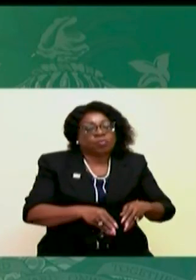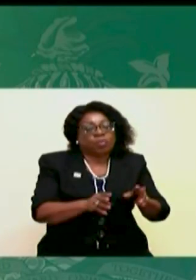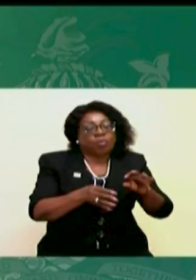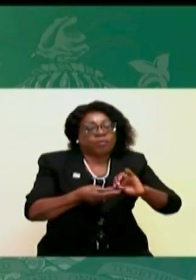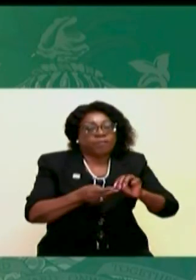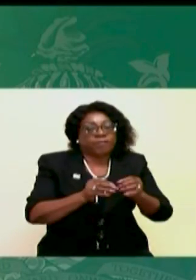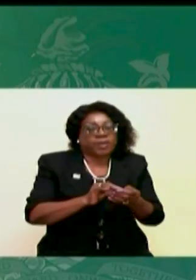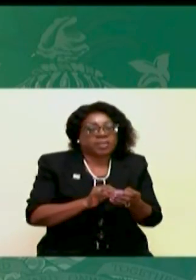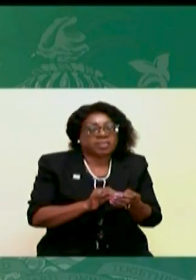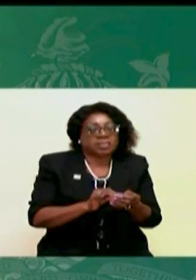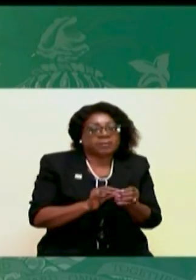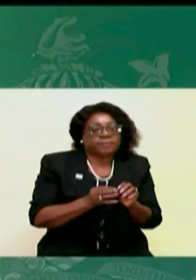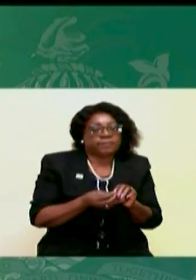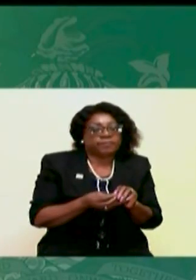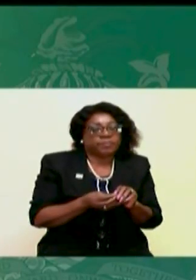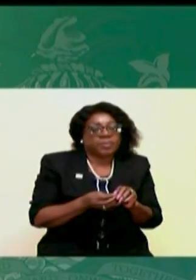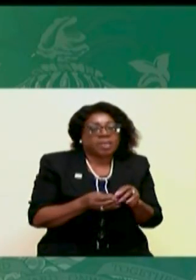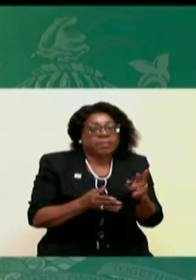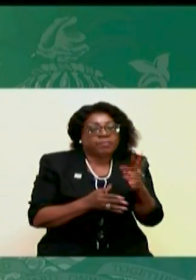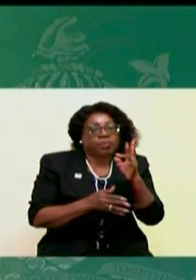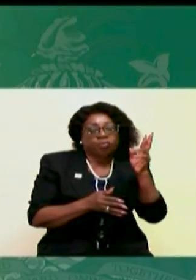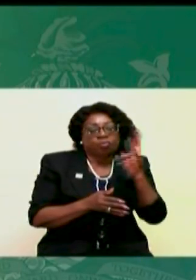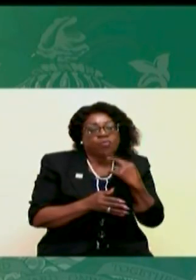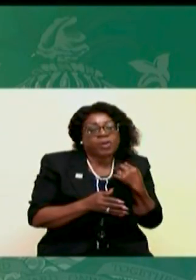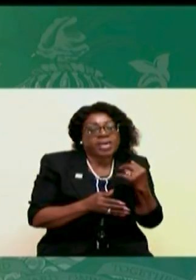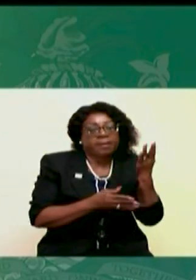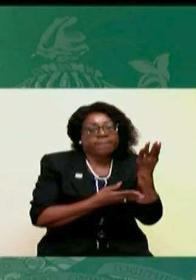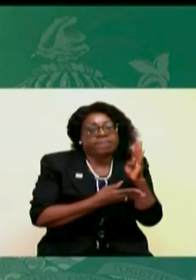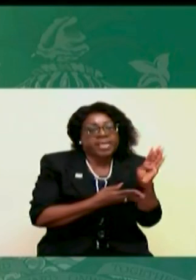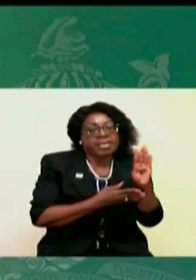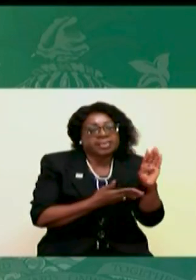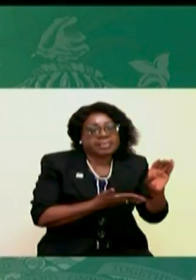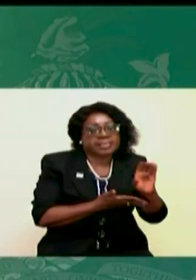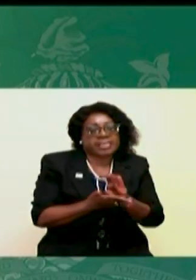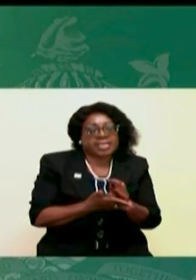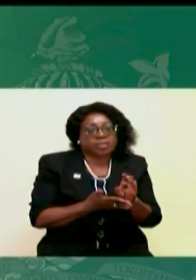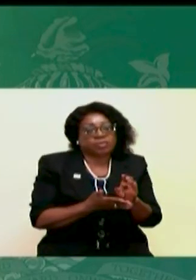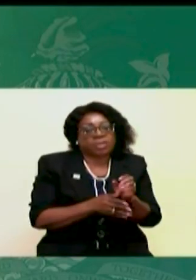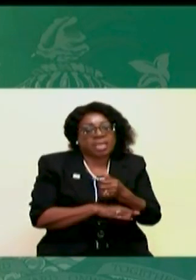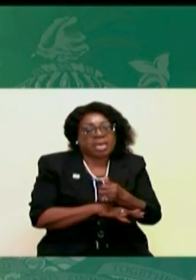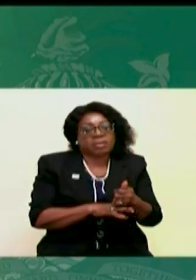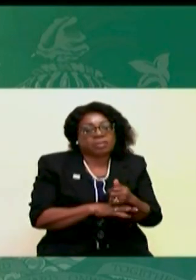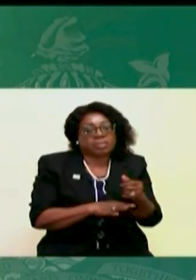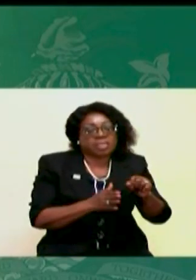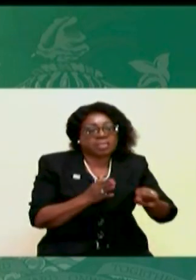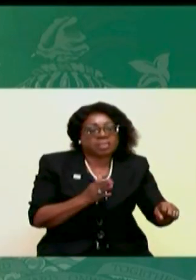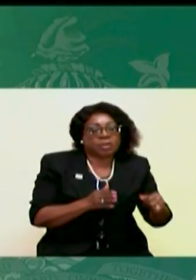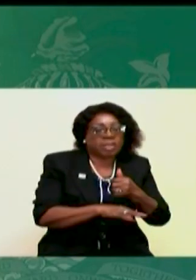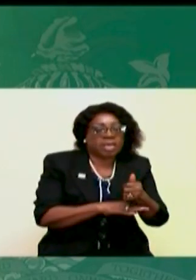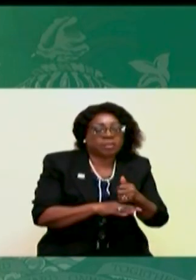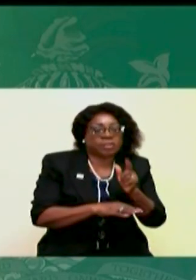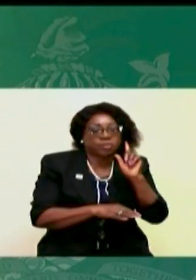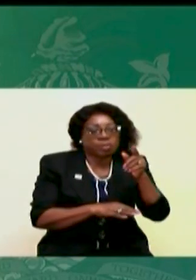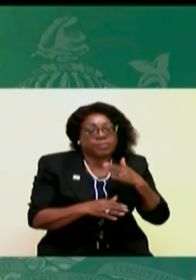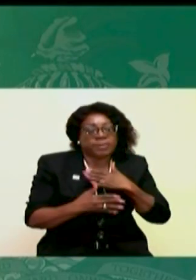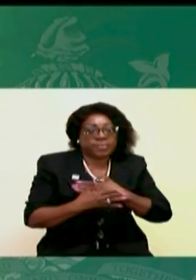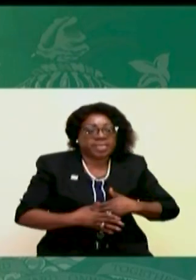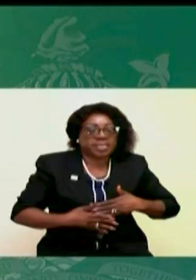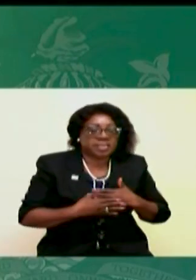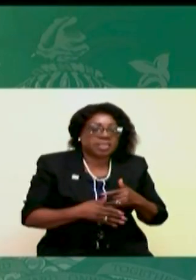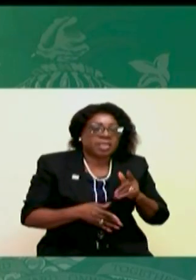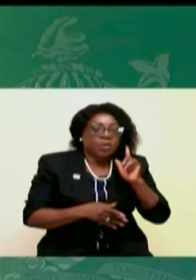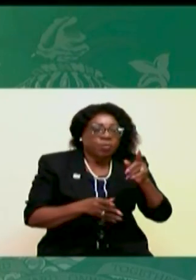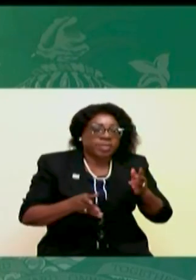the carriageway, but Redways, Central Andrus, and South Andrus will be pleased with the results of these